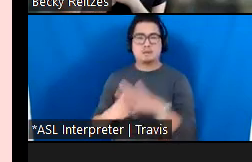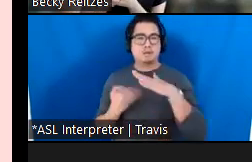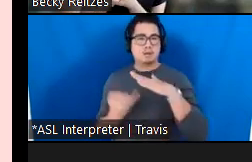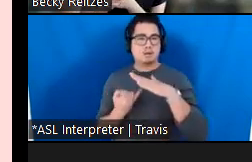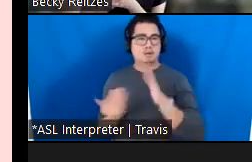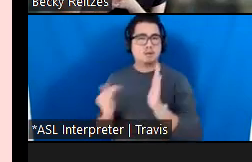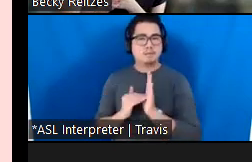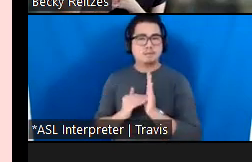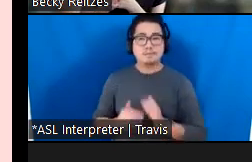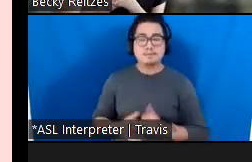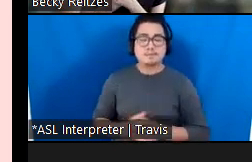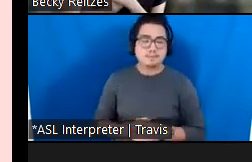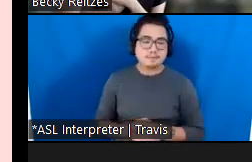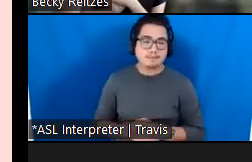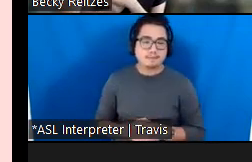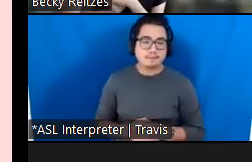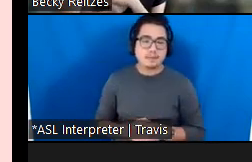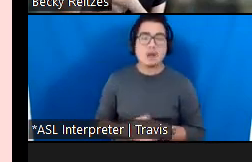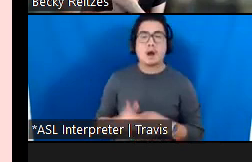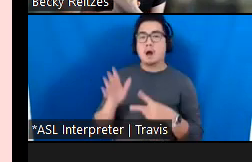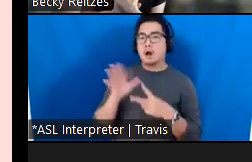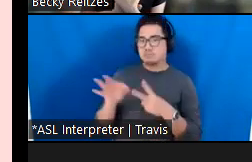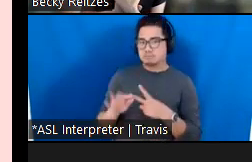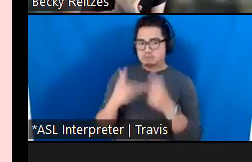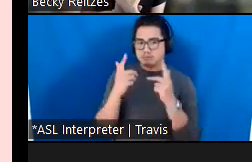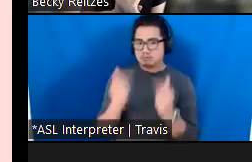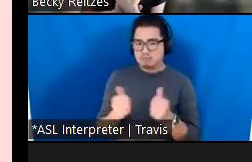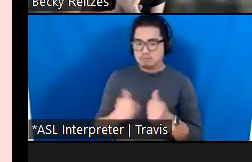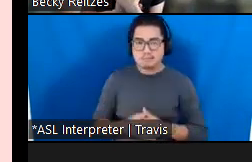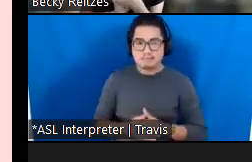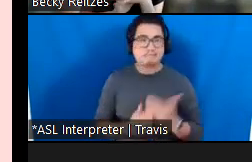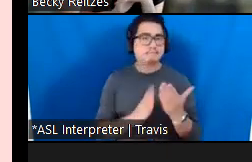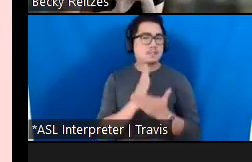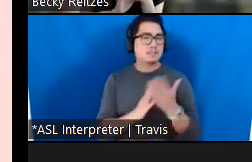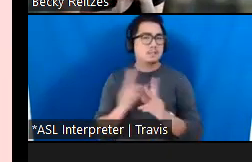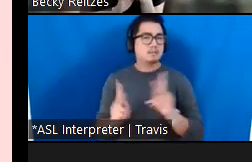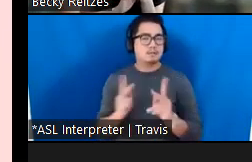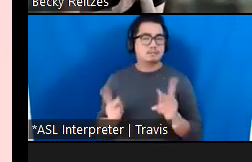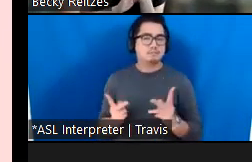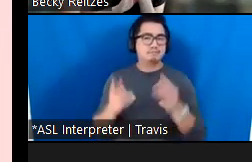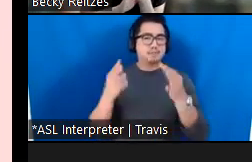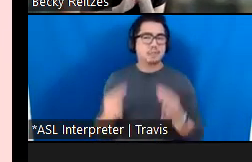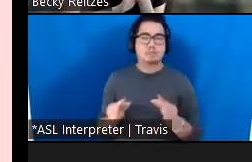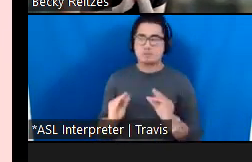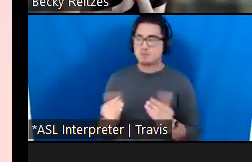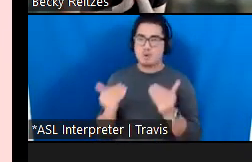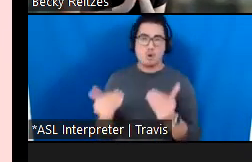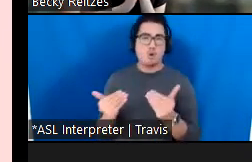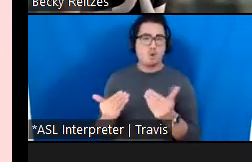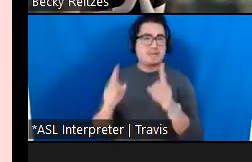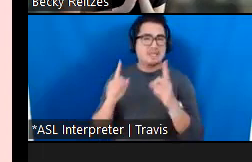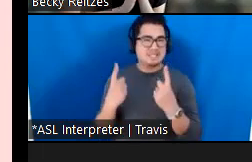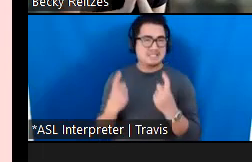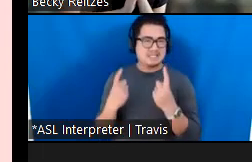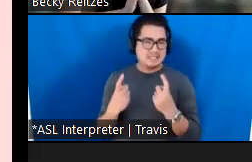And then one thing that's optional is people who choose to test on day 5 and get a positive result should isolate for another 5 days